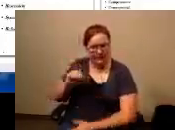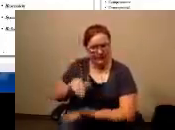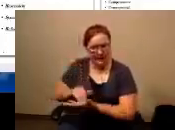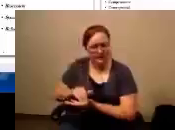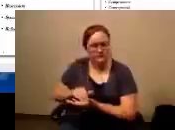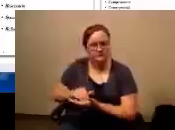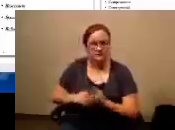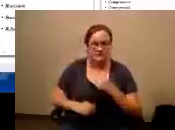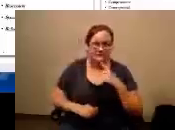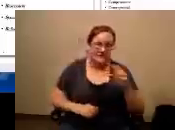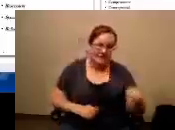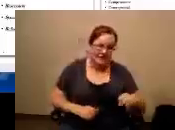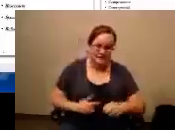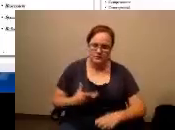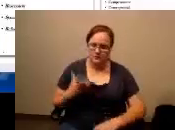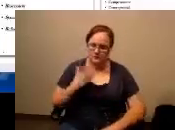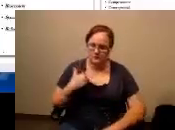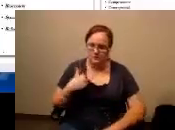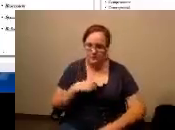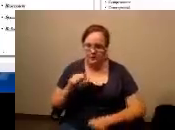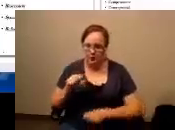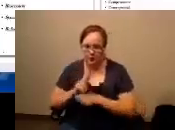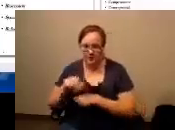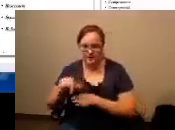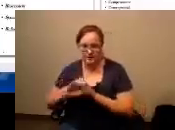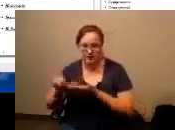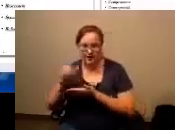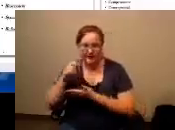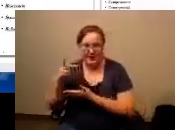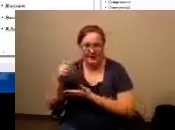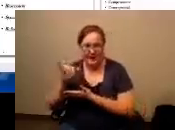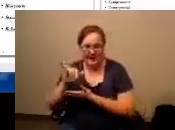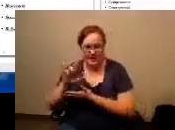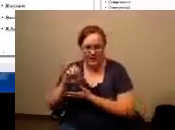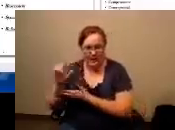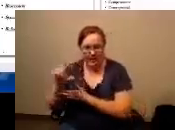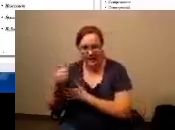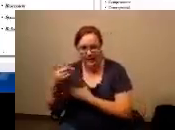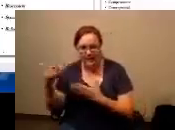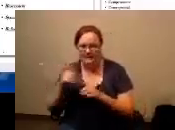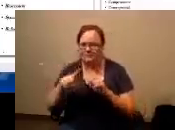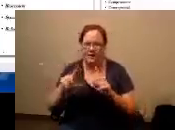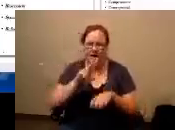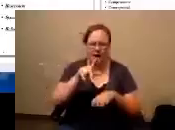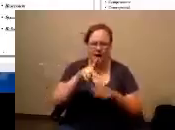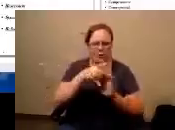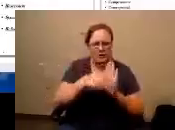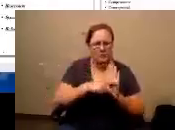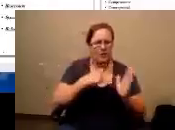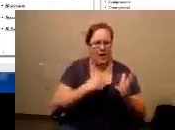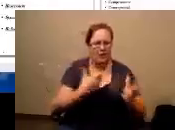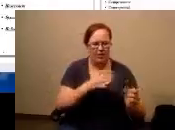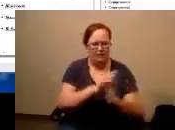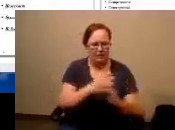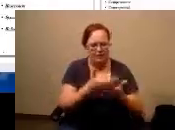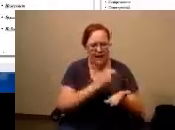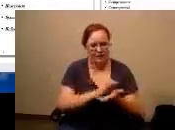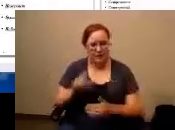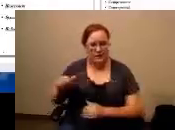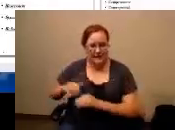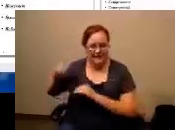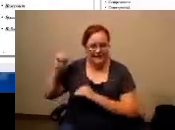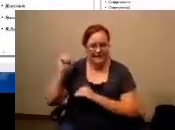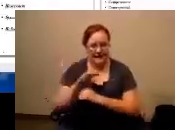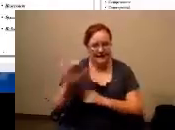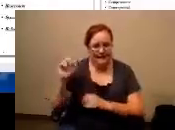said, man, we could really use this check for payroll and some other things, but on principle, I want the full amount. And he returned the check. This